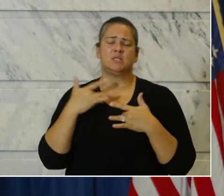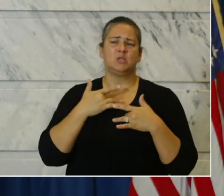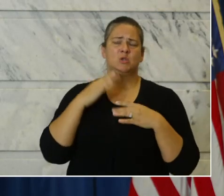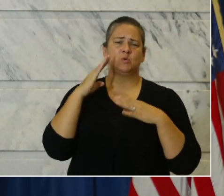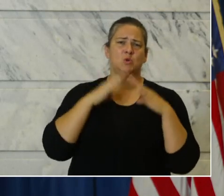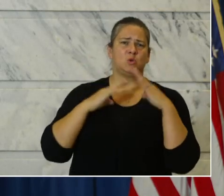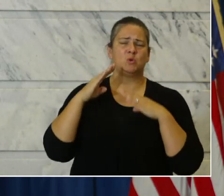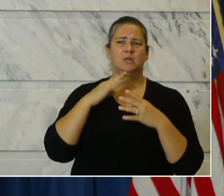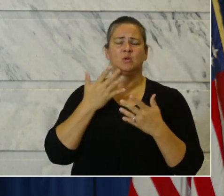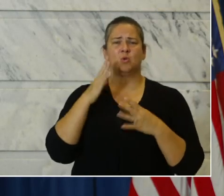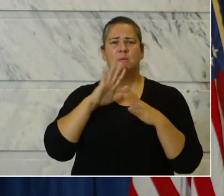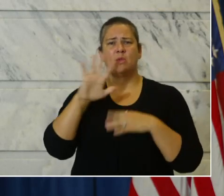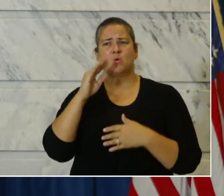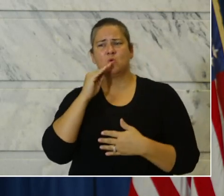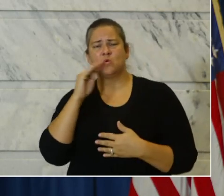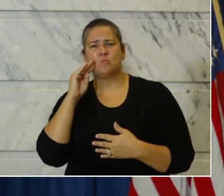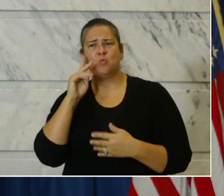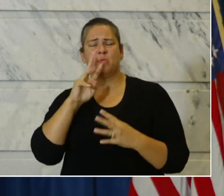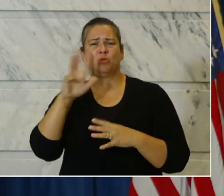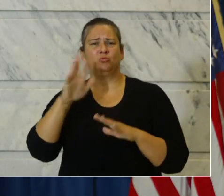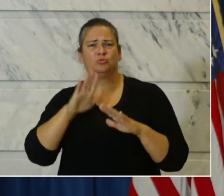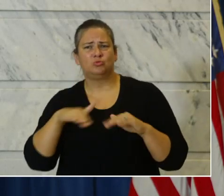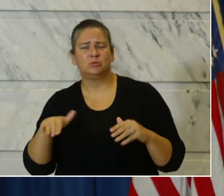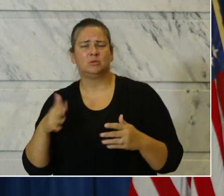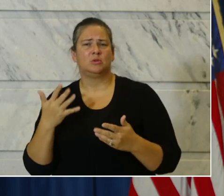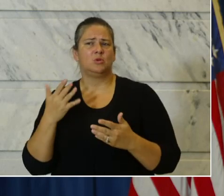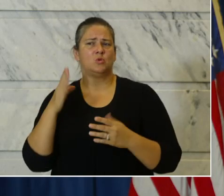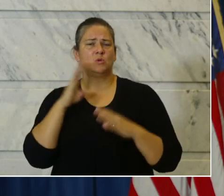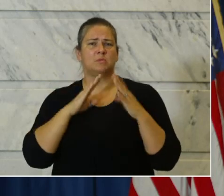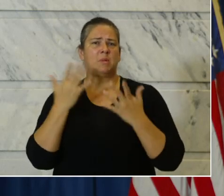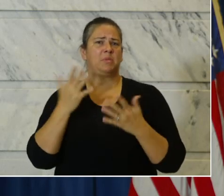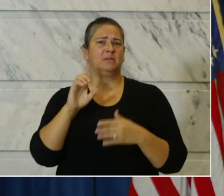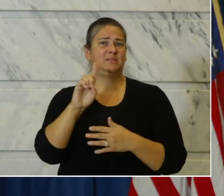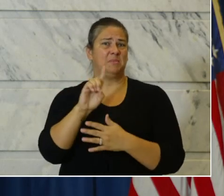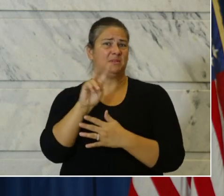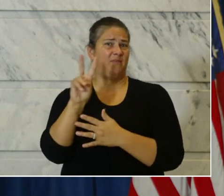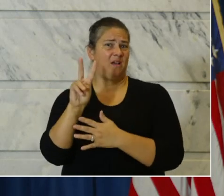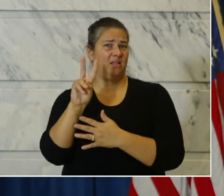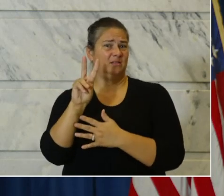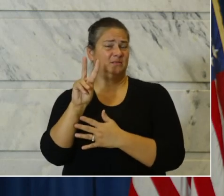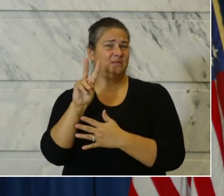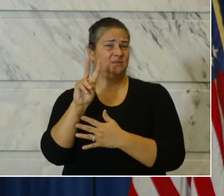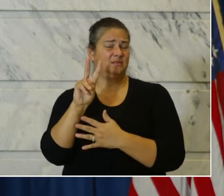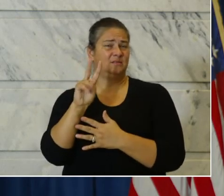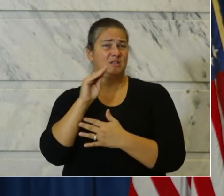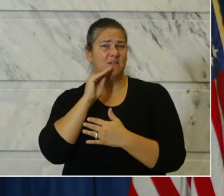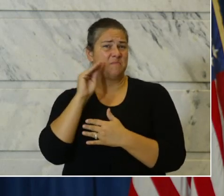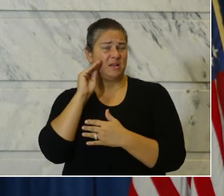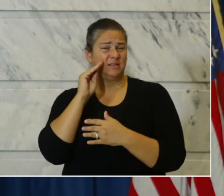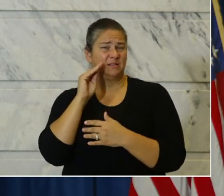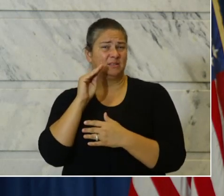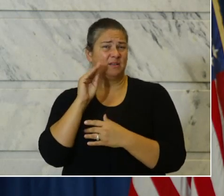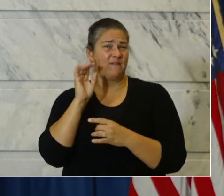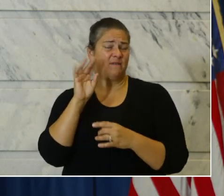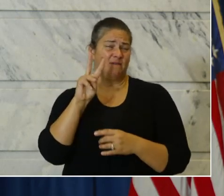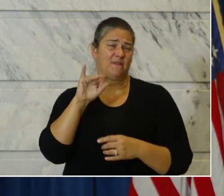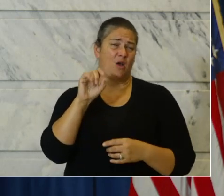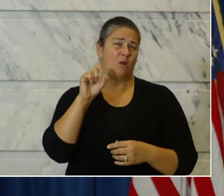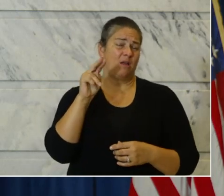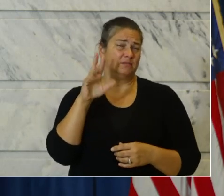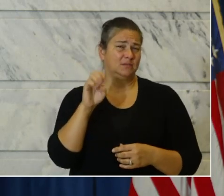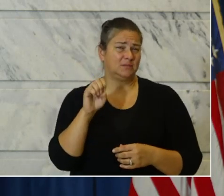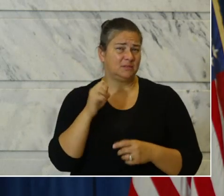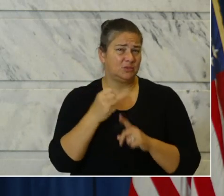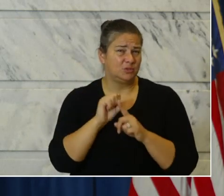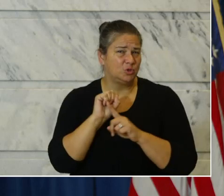child in that household. There may be a domestic violence situation. Let's make sure that we are thinking about what we